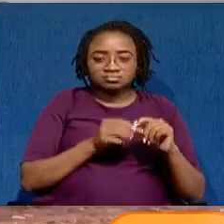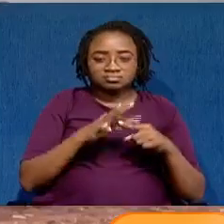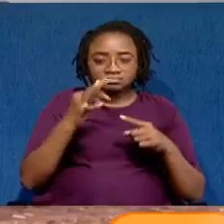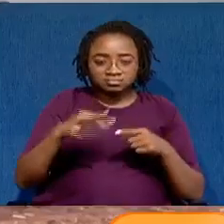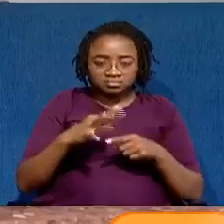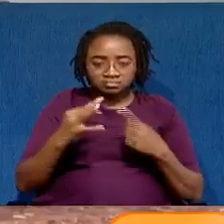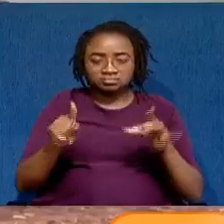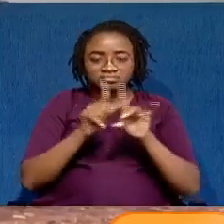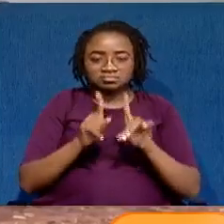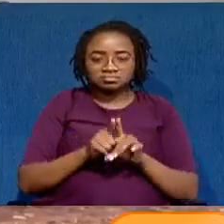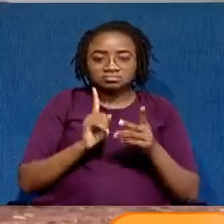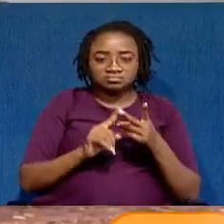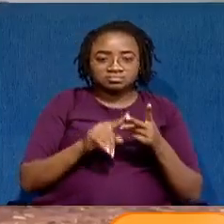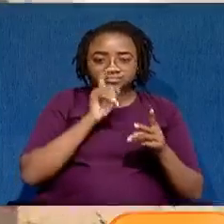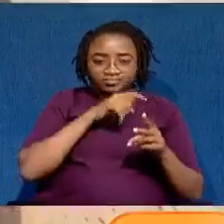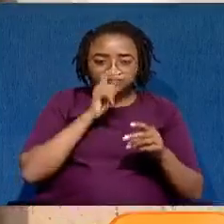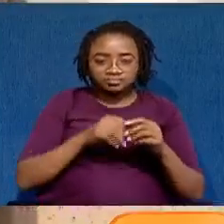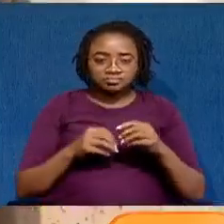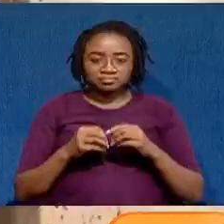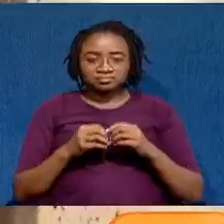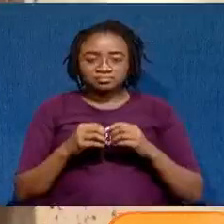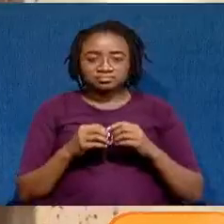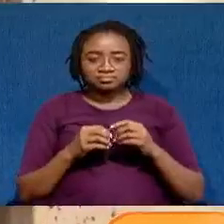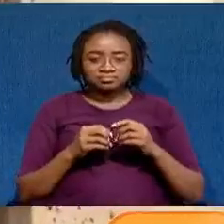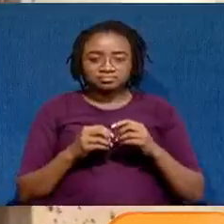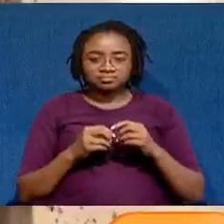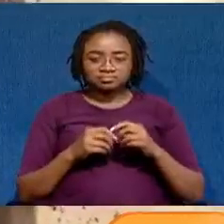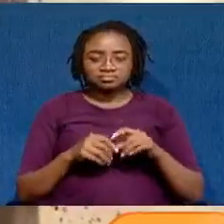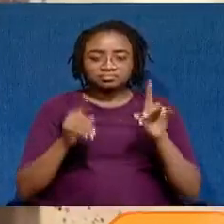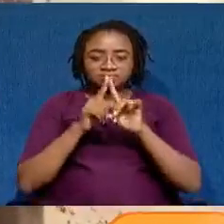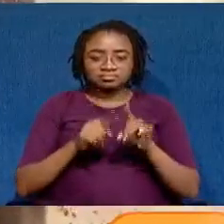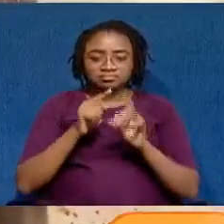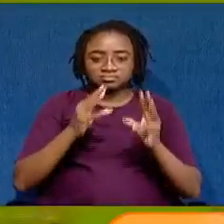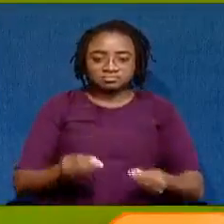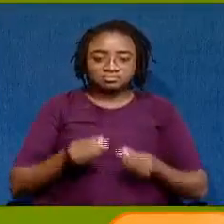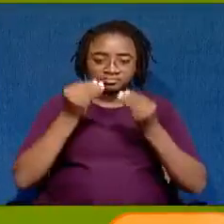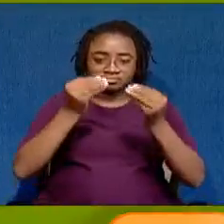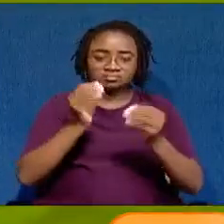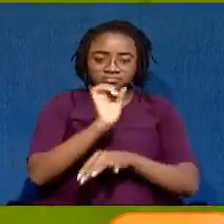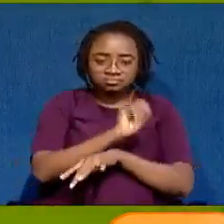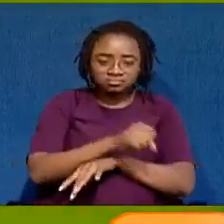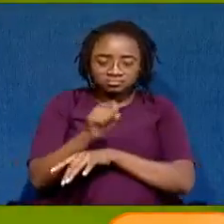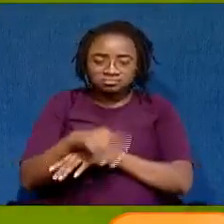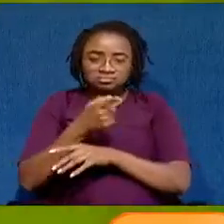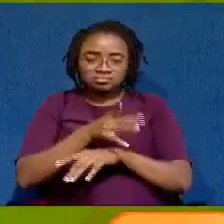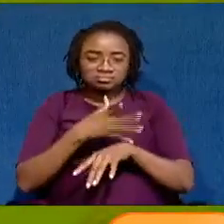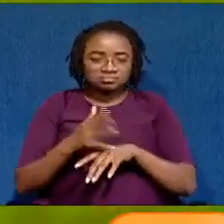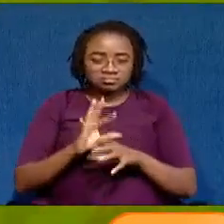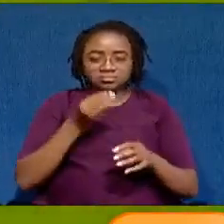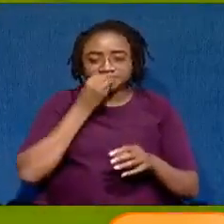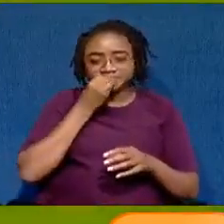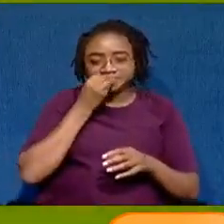vegetables as well as chicken. The chickens provide waste that becomes food for the fish. In